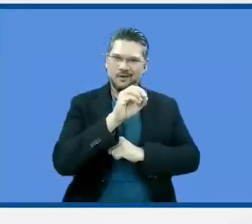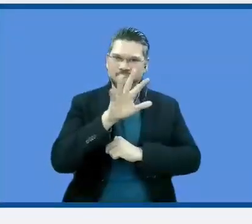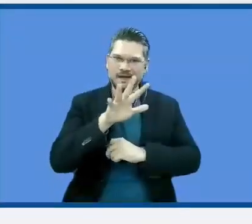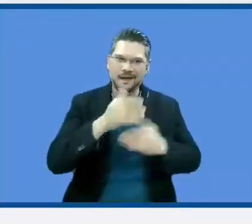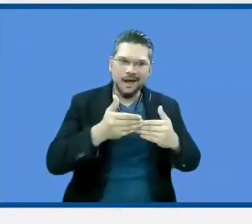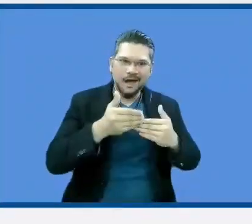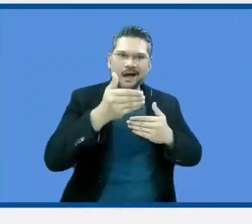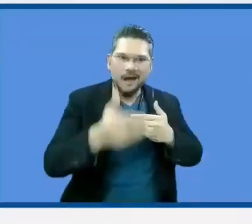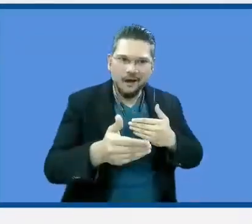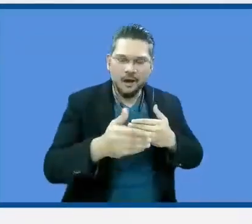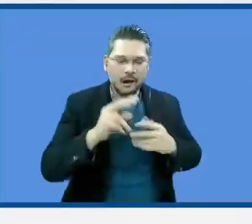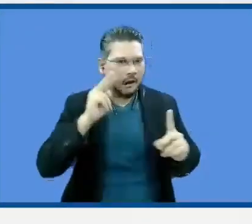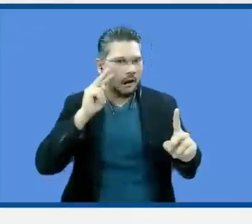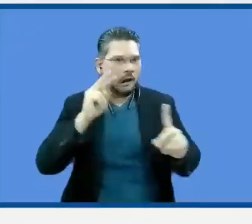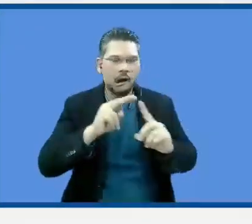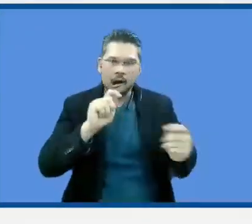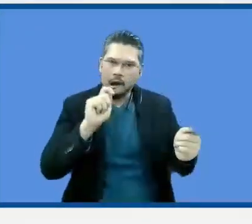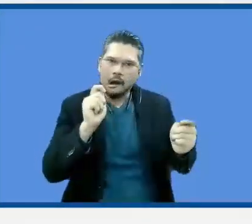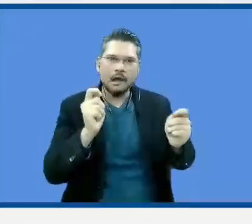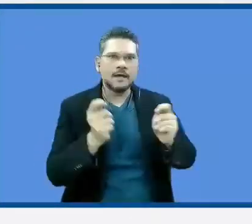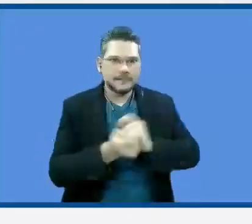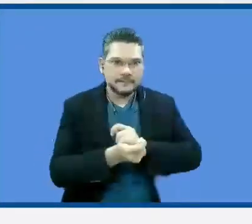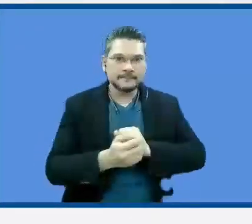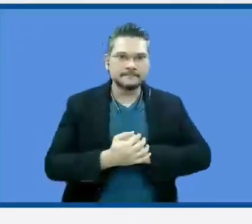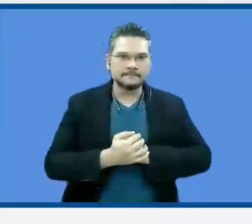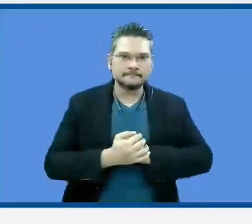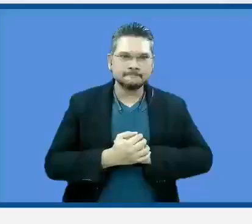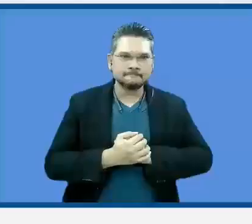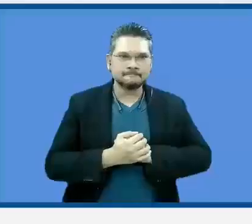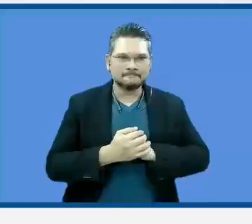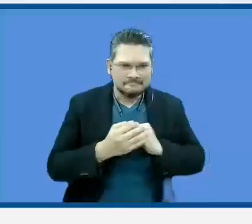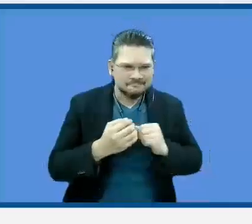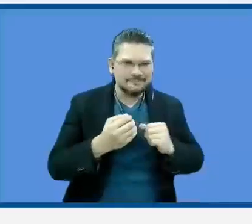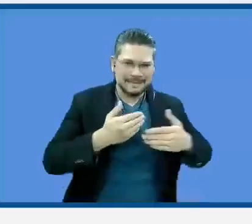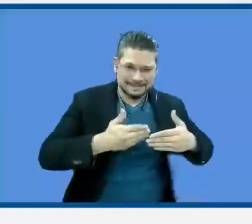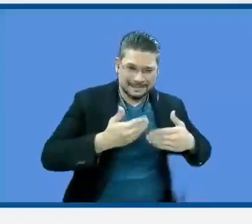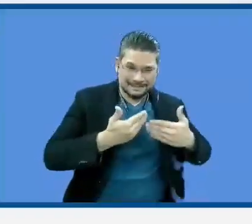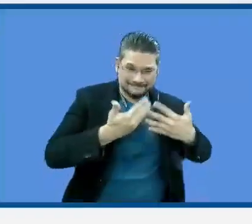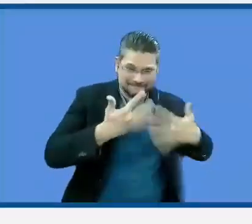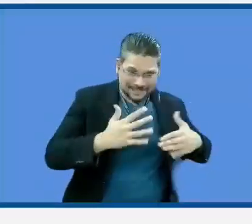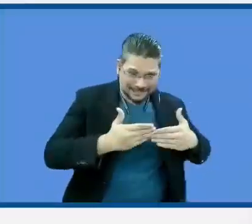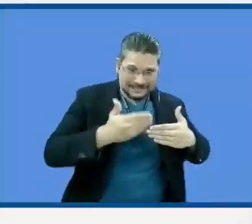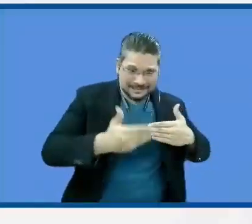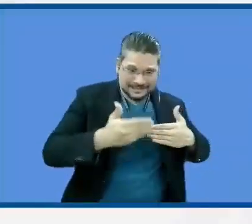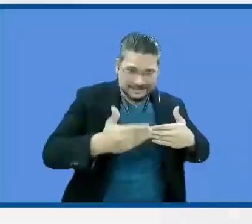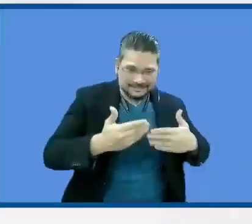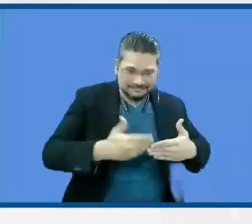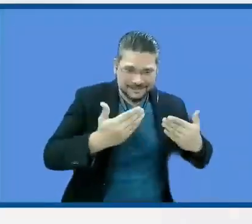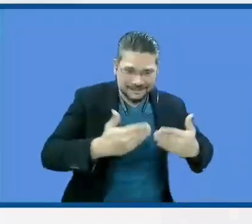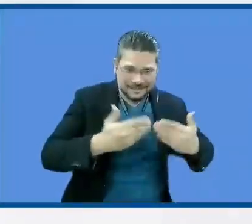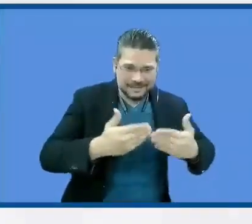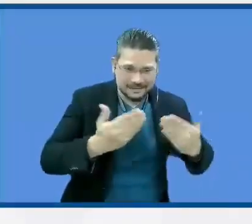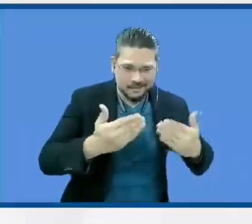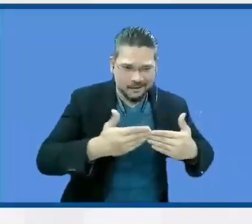After several days that we were surprised of everything that had happened, where the SINAI, that is the